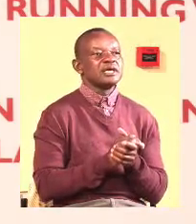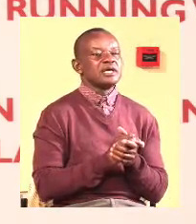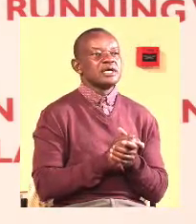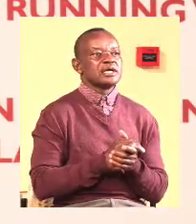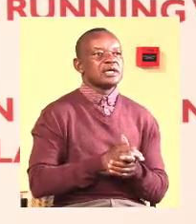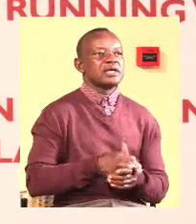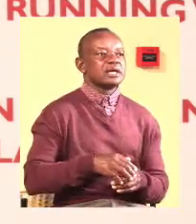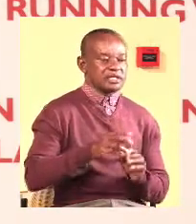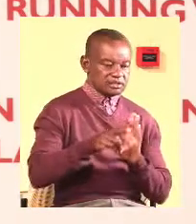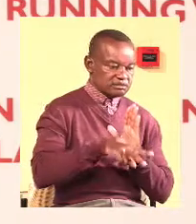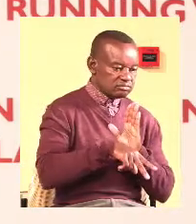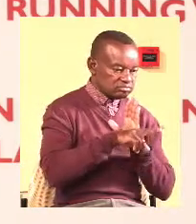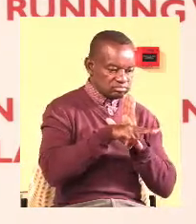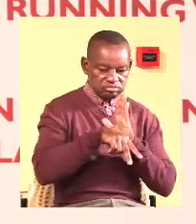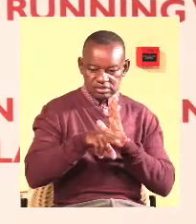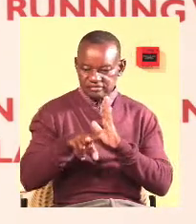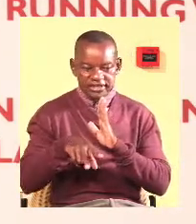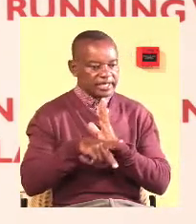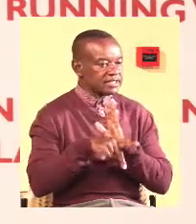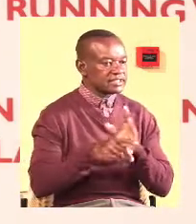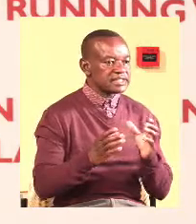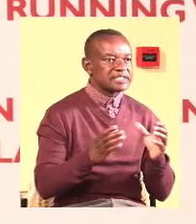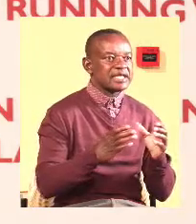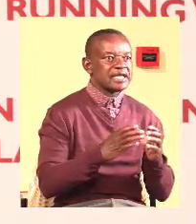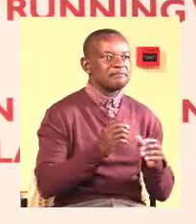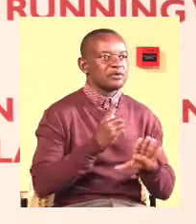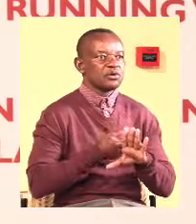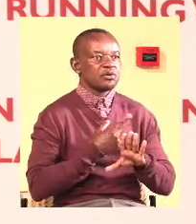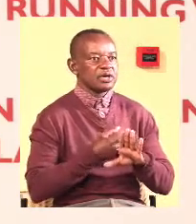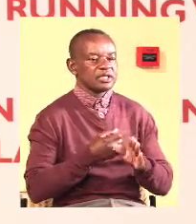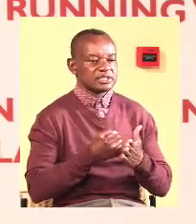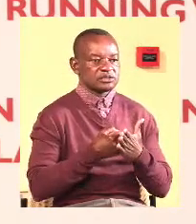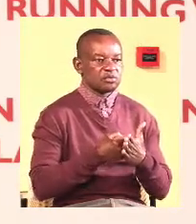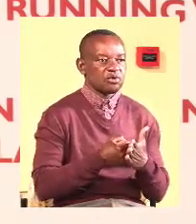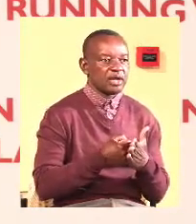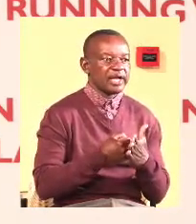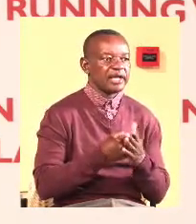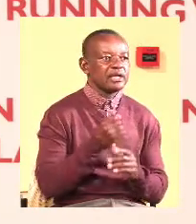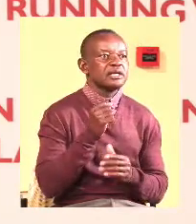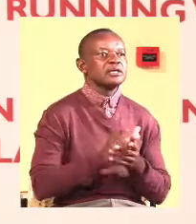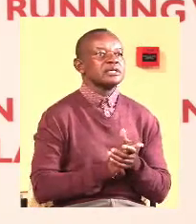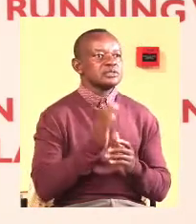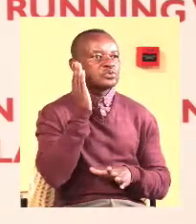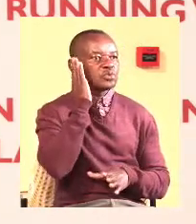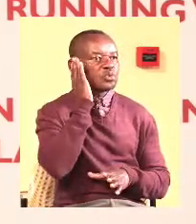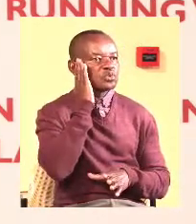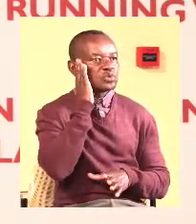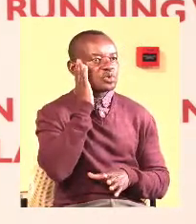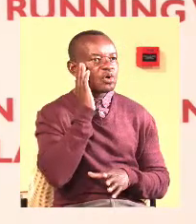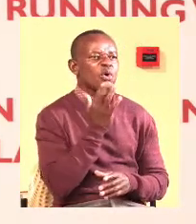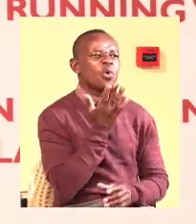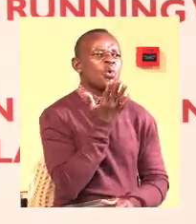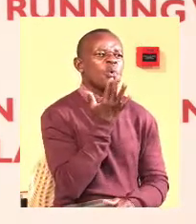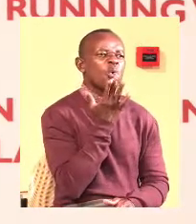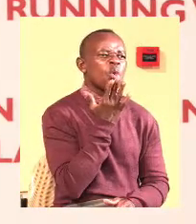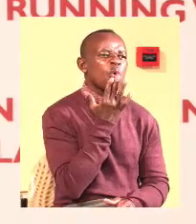the contact tracing. You know, they have to see who was the other people who were in contact